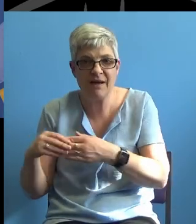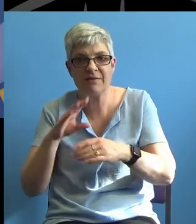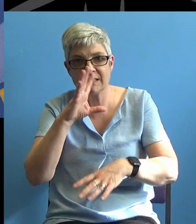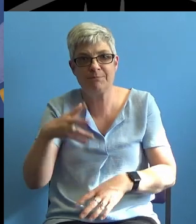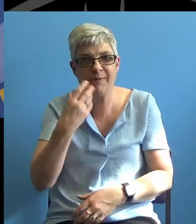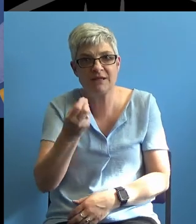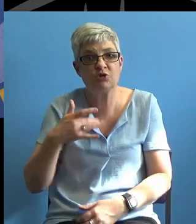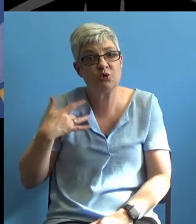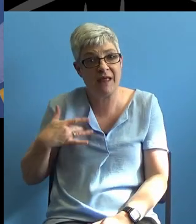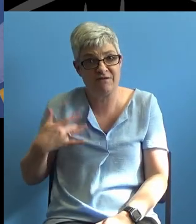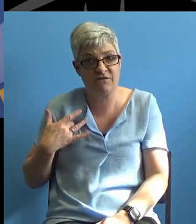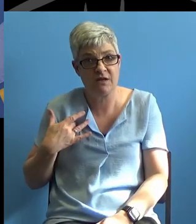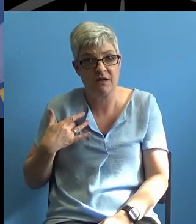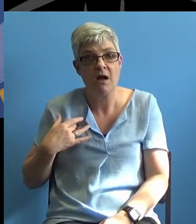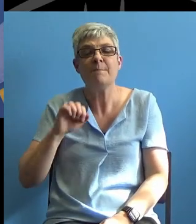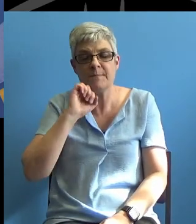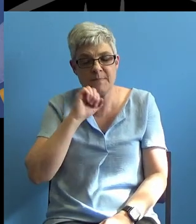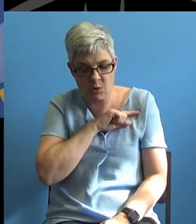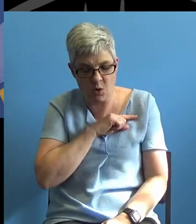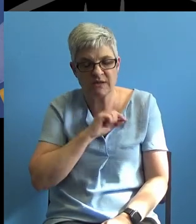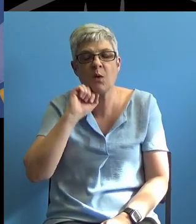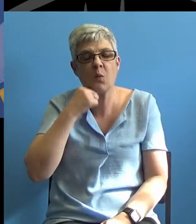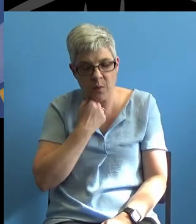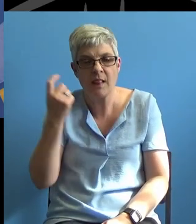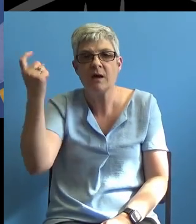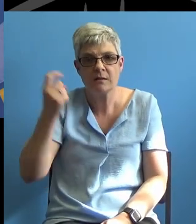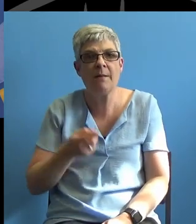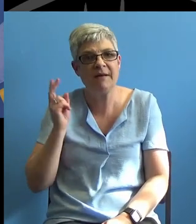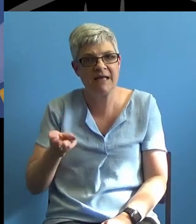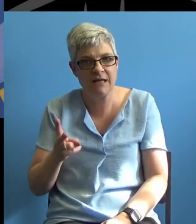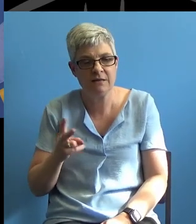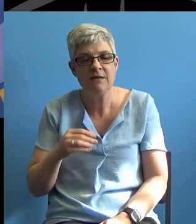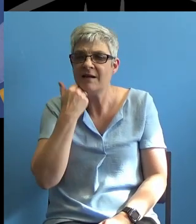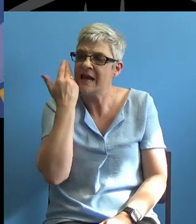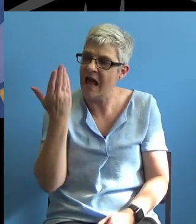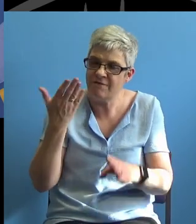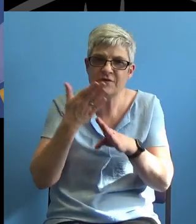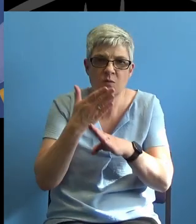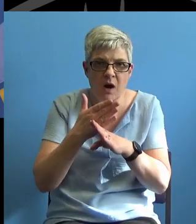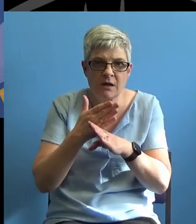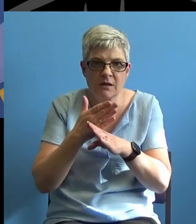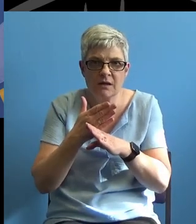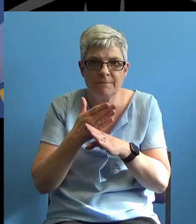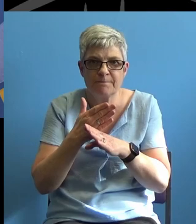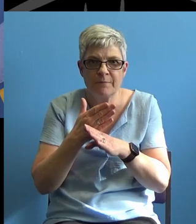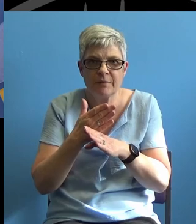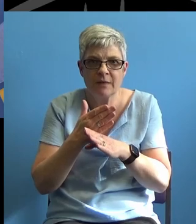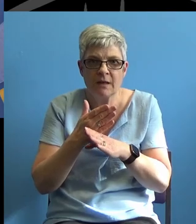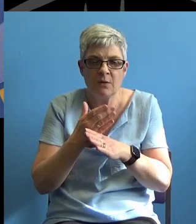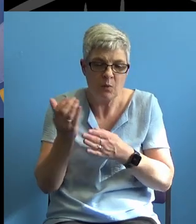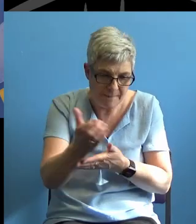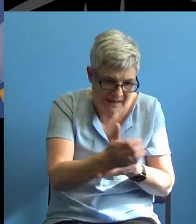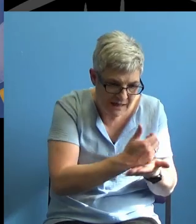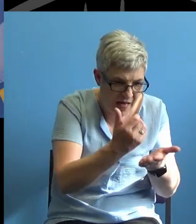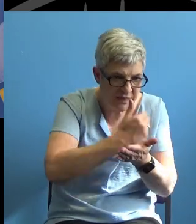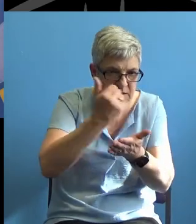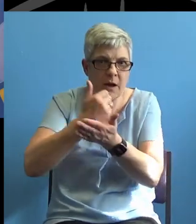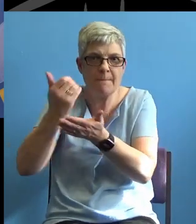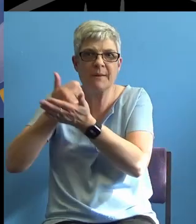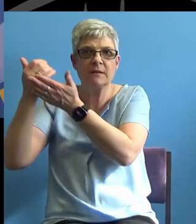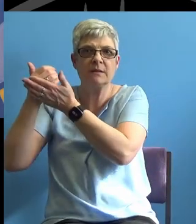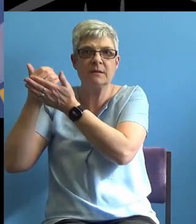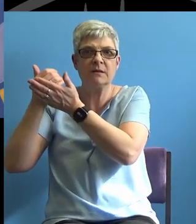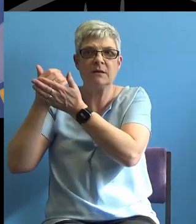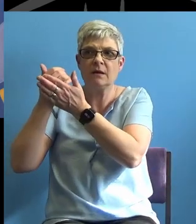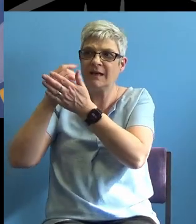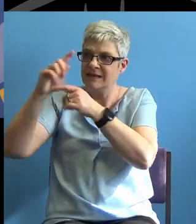to live for him because he's coming again. And every work that has been done for the Lord Jesus will be gathered up into the